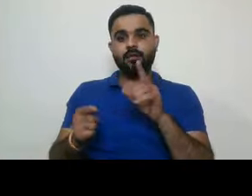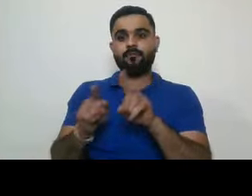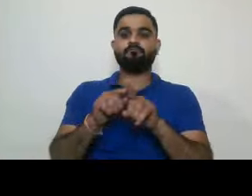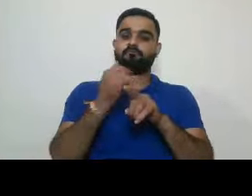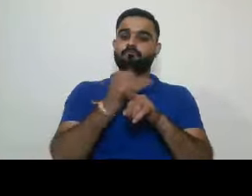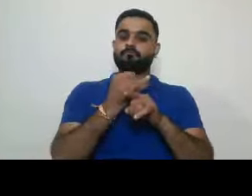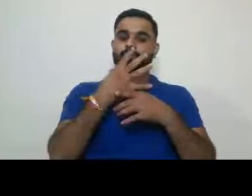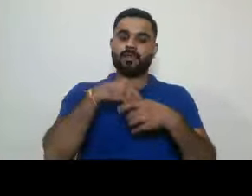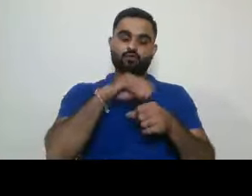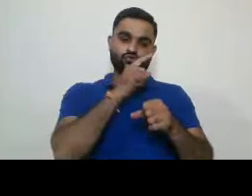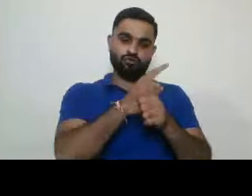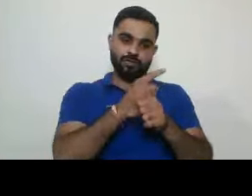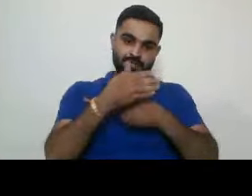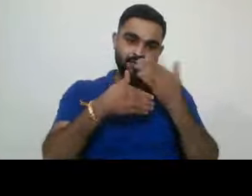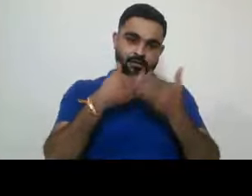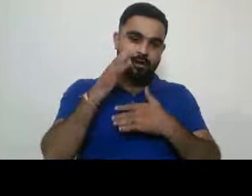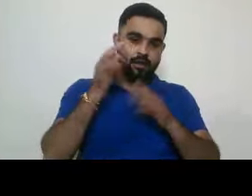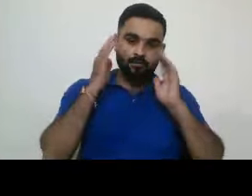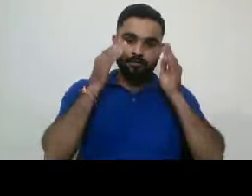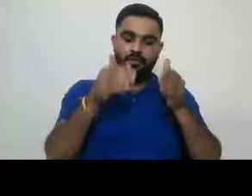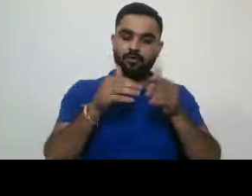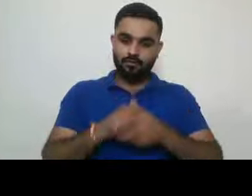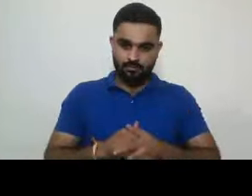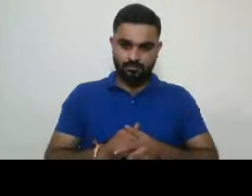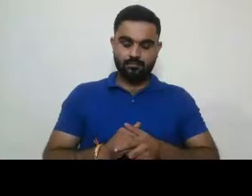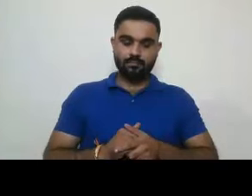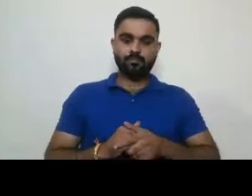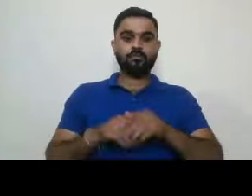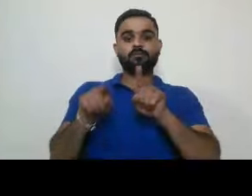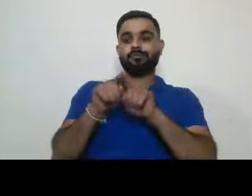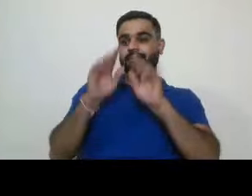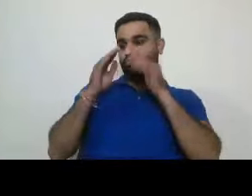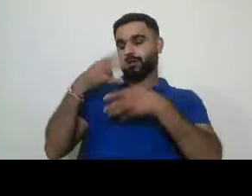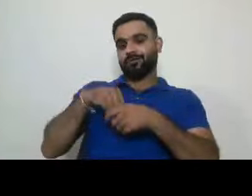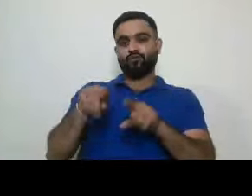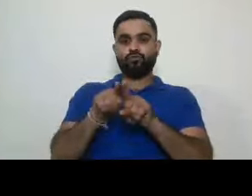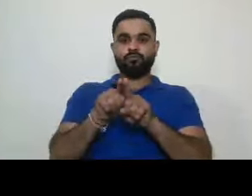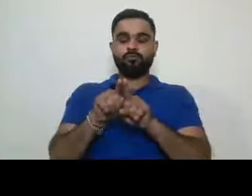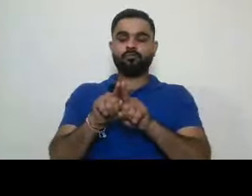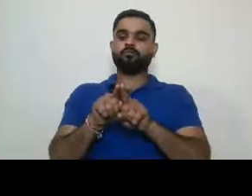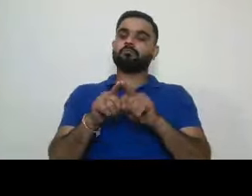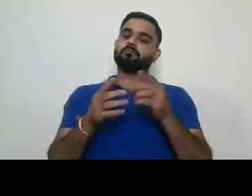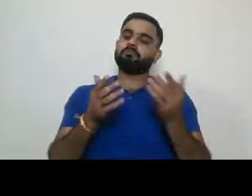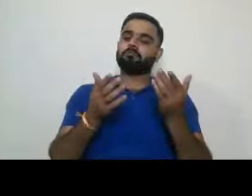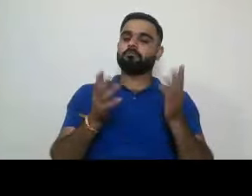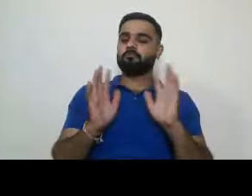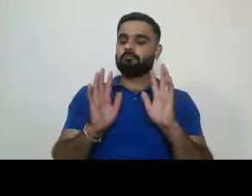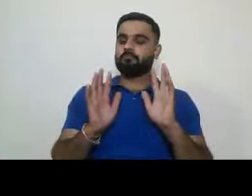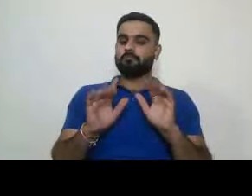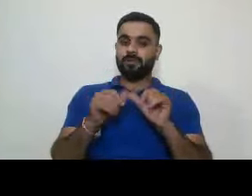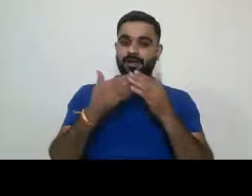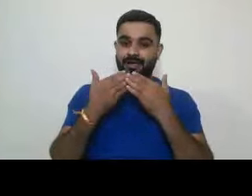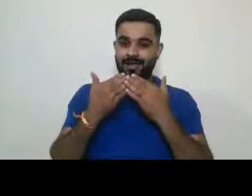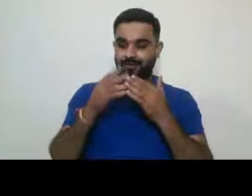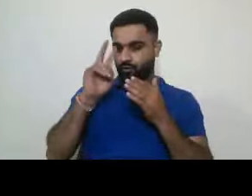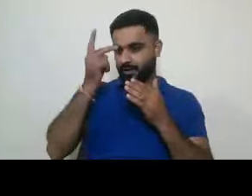integration. Teacher training is a major concern. Ethical considerations like plagiarism or academic